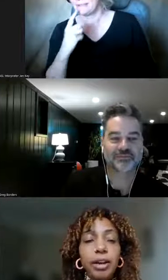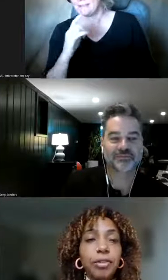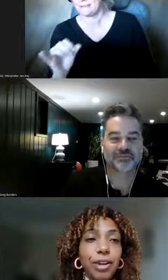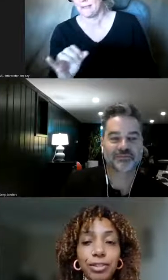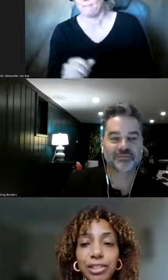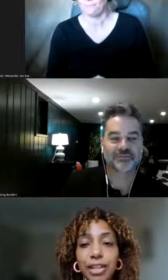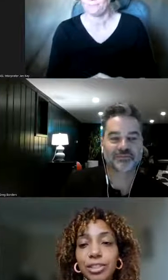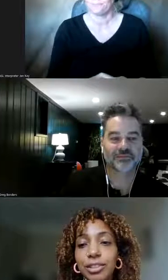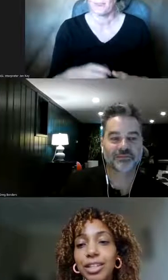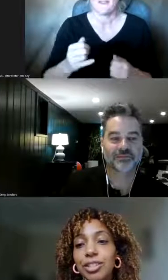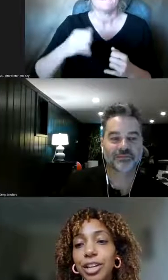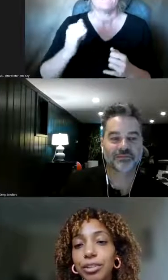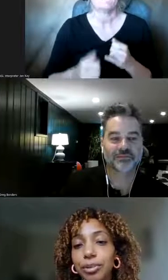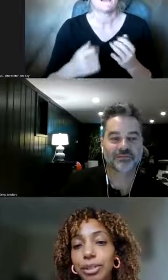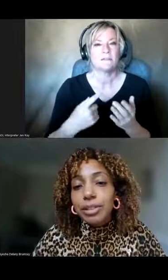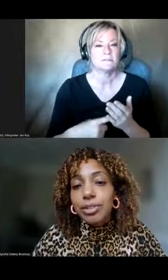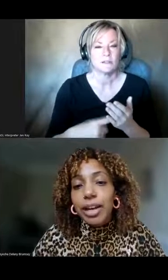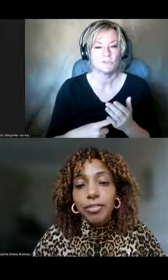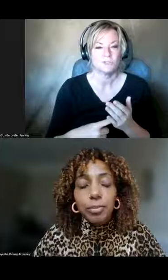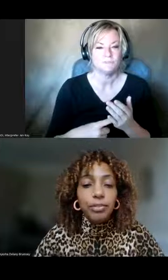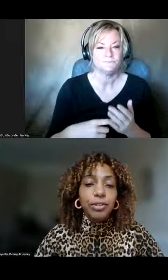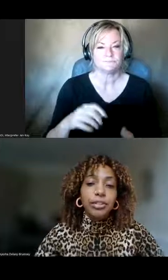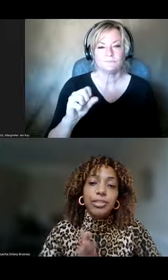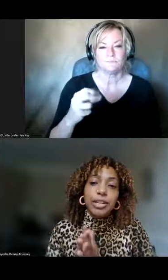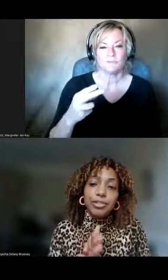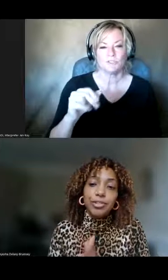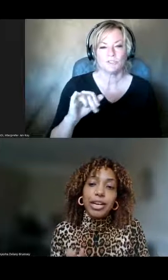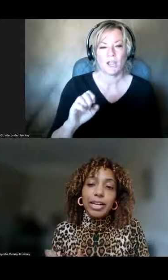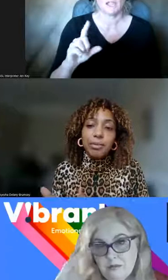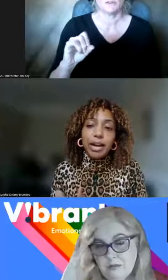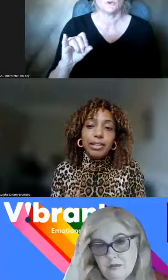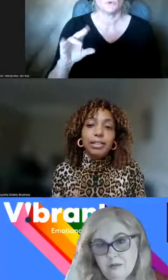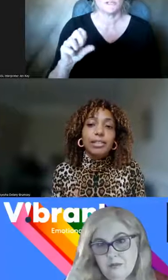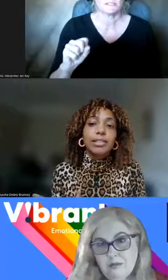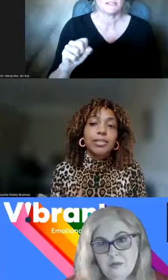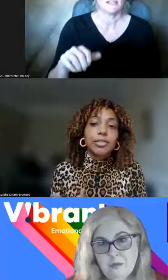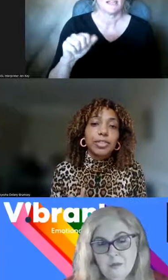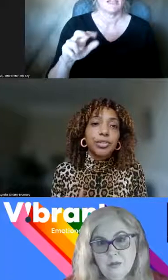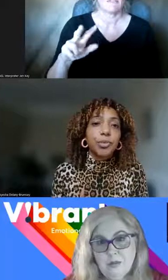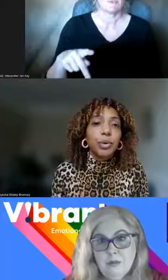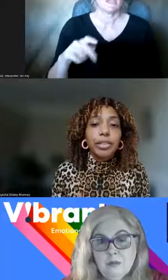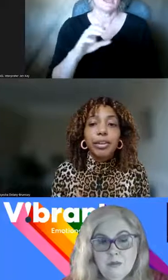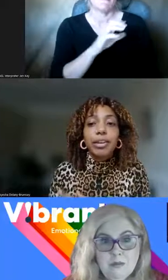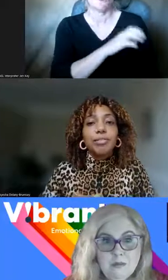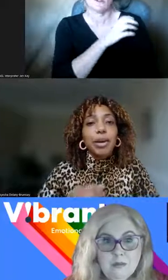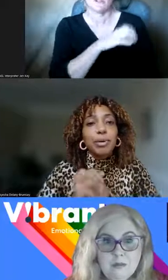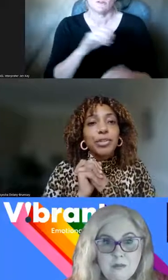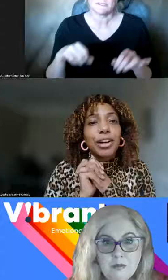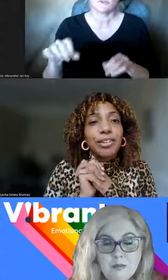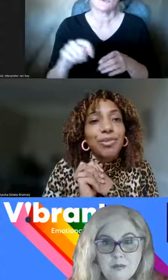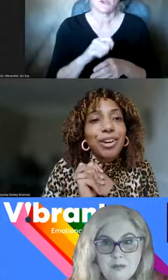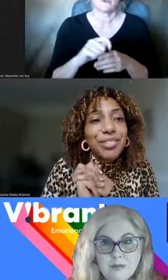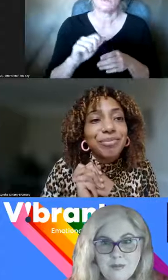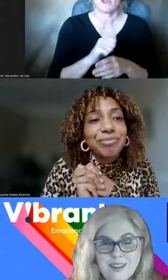I have our final discussion. Jay Lewis is the AVP of Clinical Standards Training and Practices Division with Vibrant Emotional